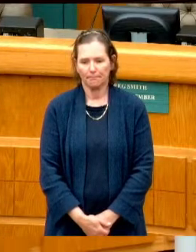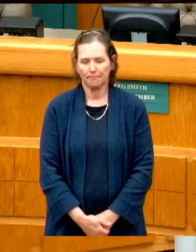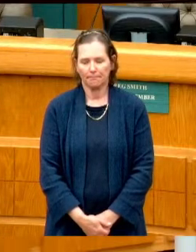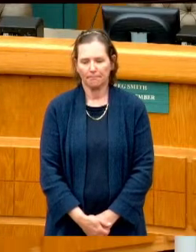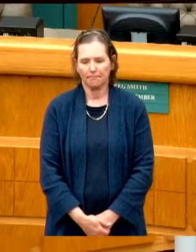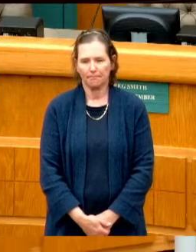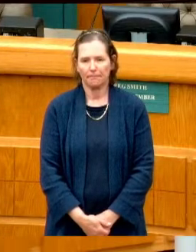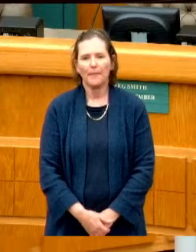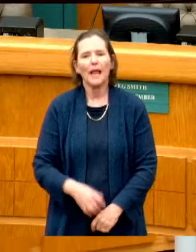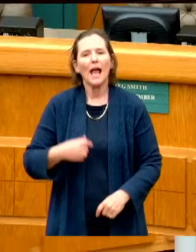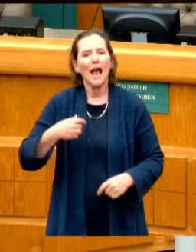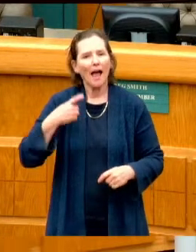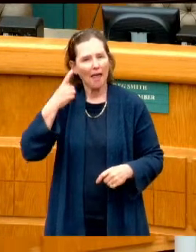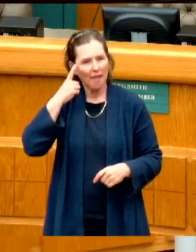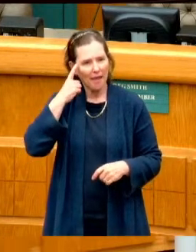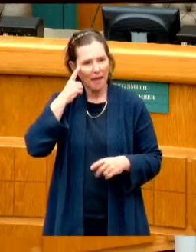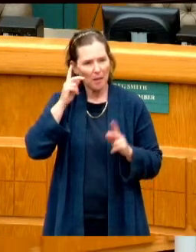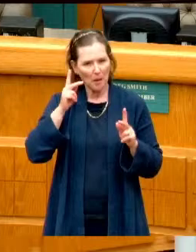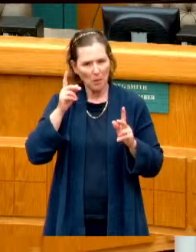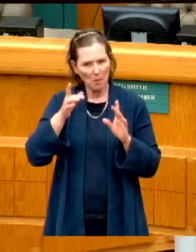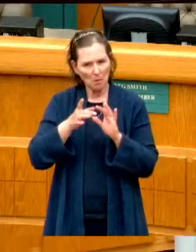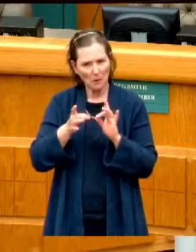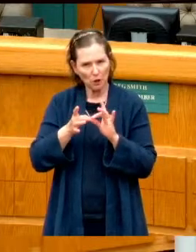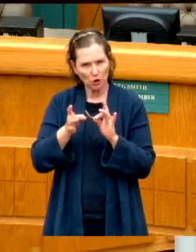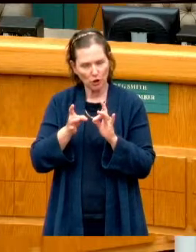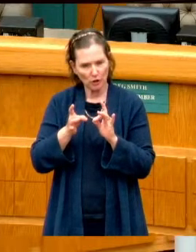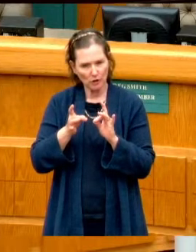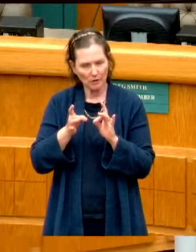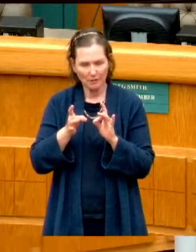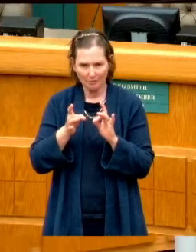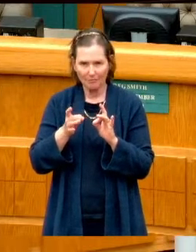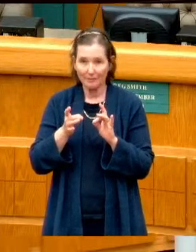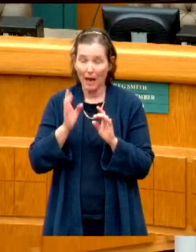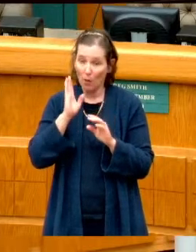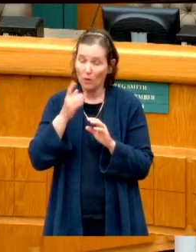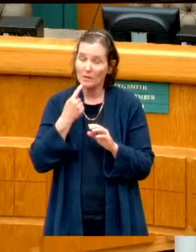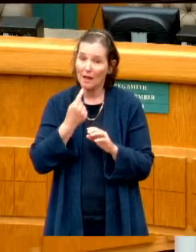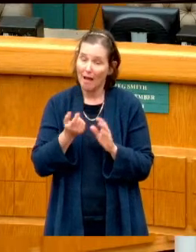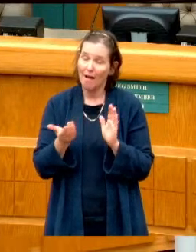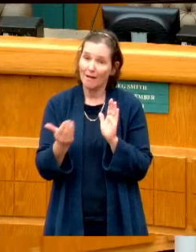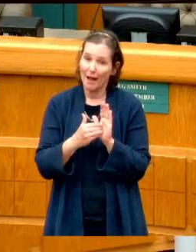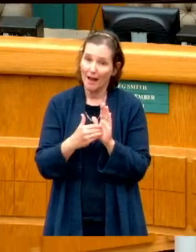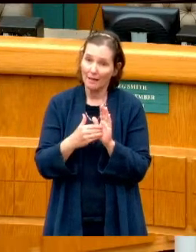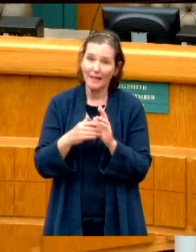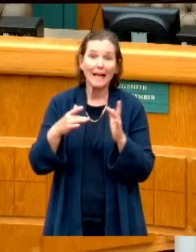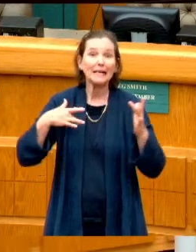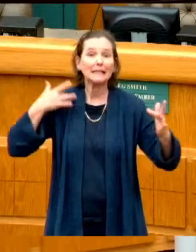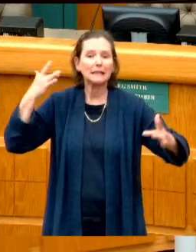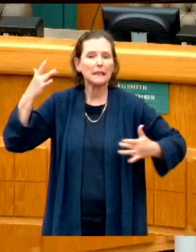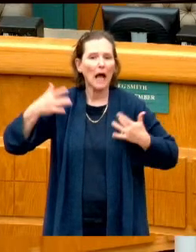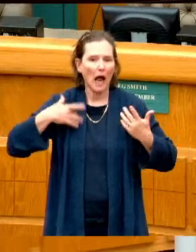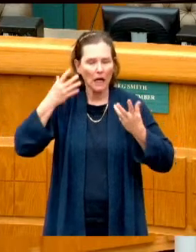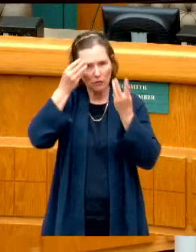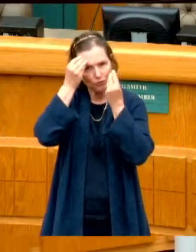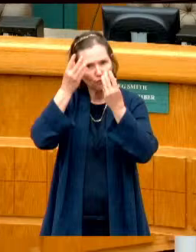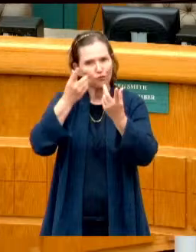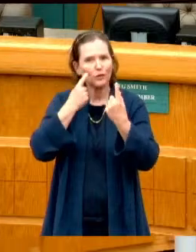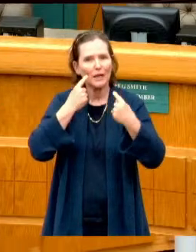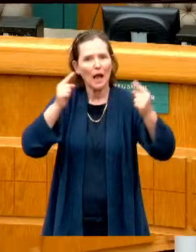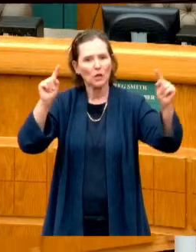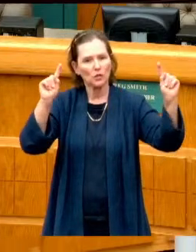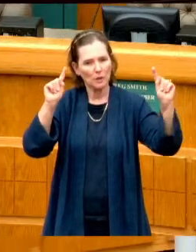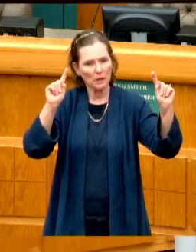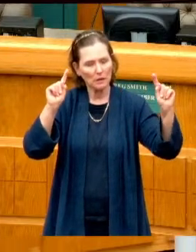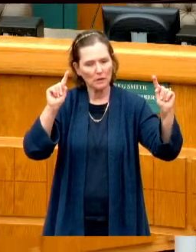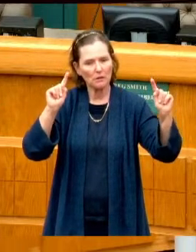So I think it was mentioned several times, but it's worth mentioning again. So really exciting news released this past week that I'm happy